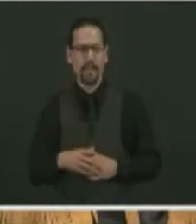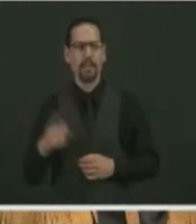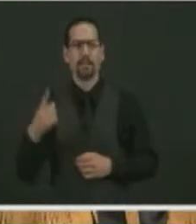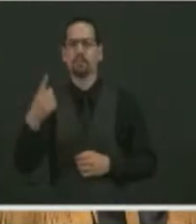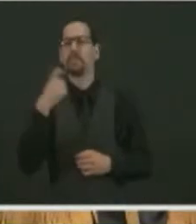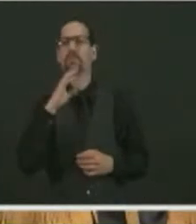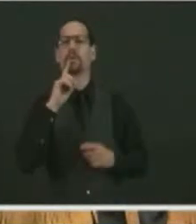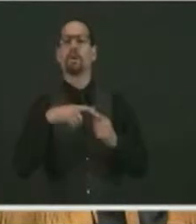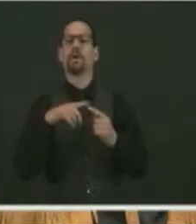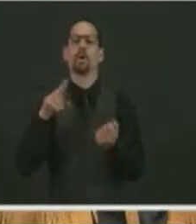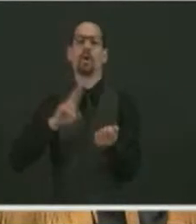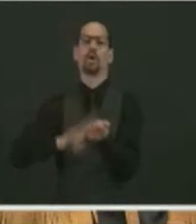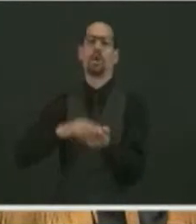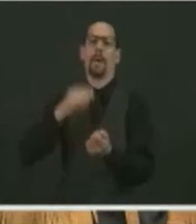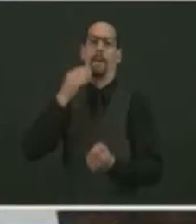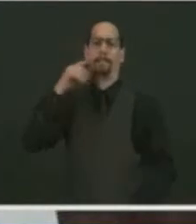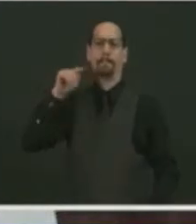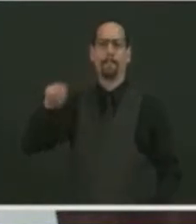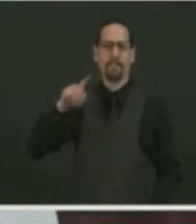specifically?